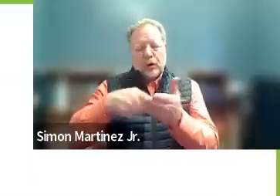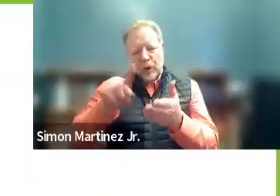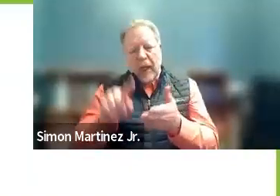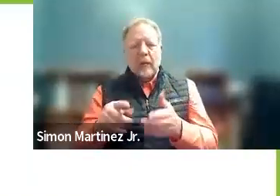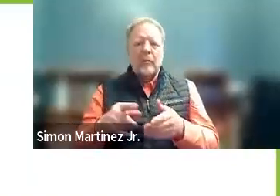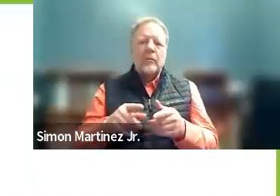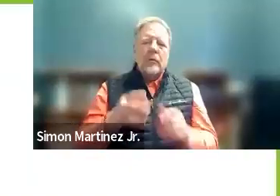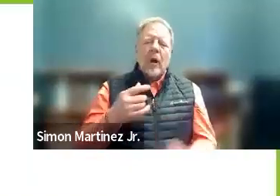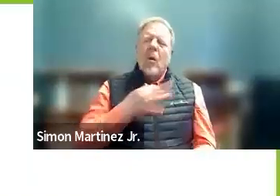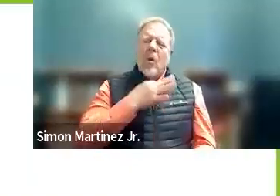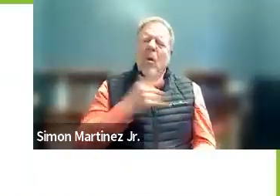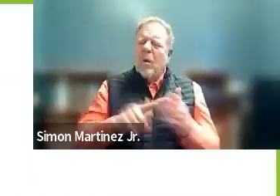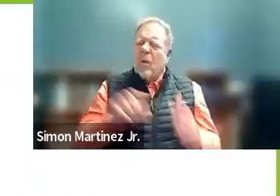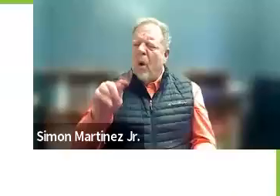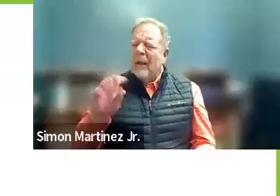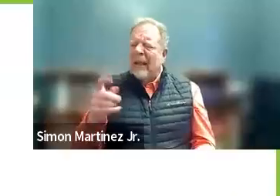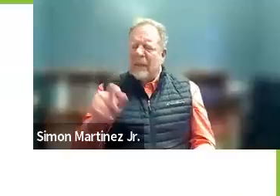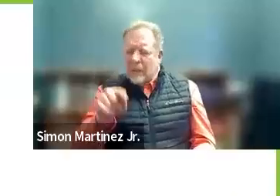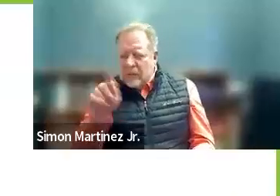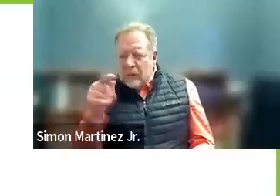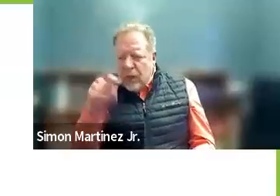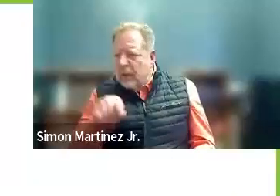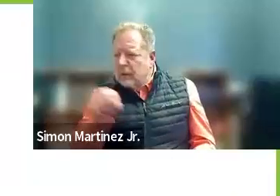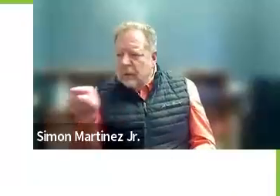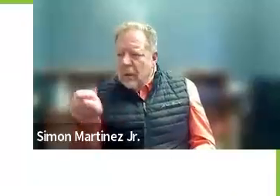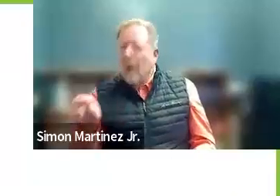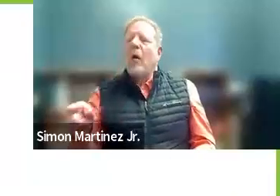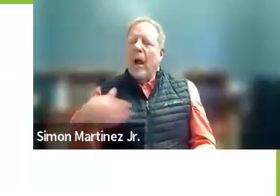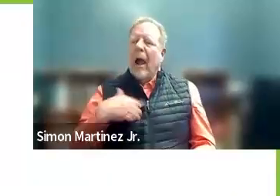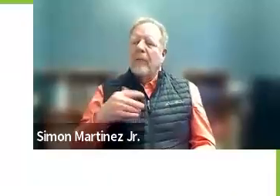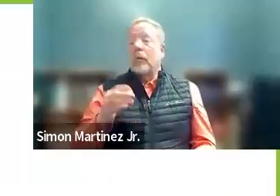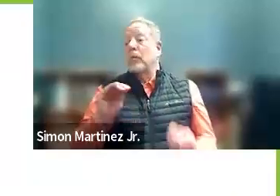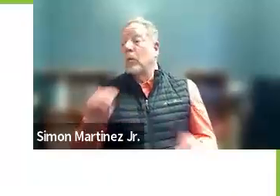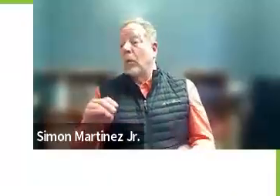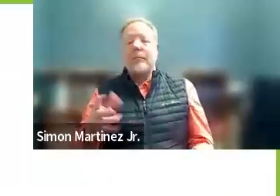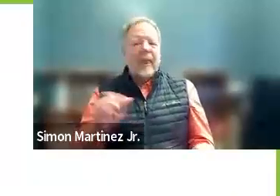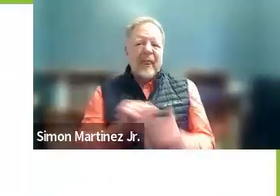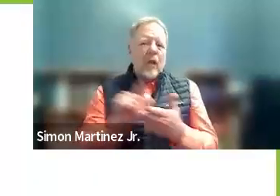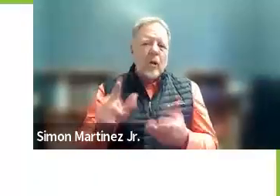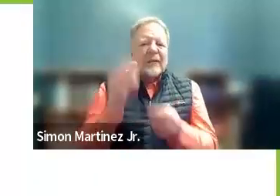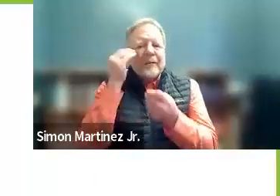To like, oh, I wonder what the alt text is here, and check it and make sure it's appropriate.